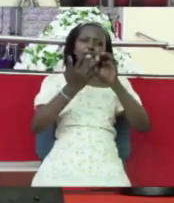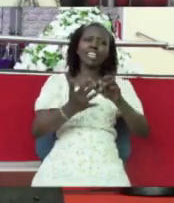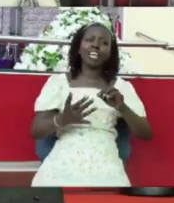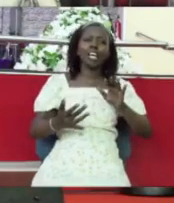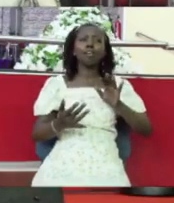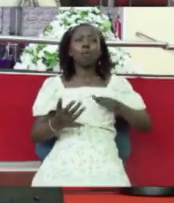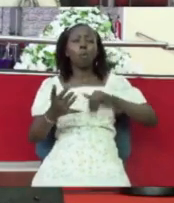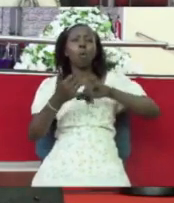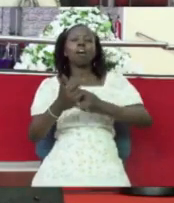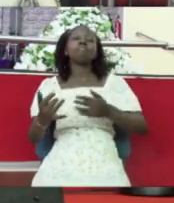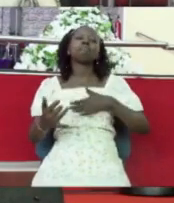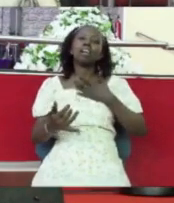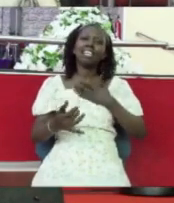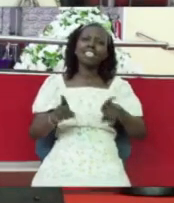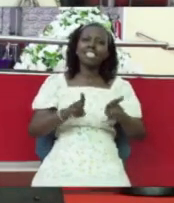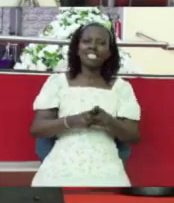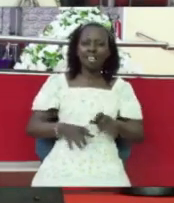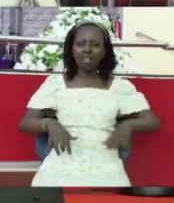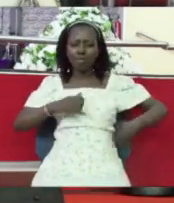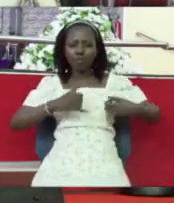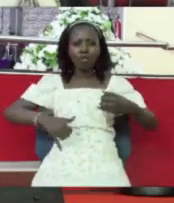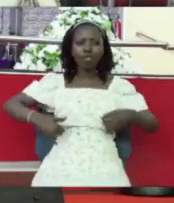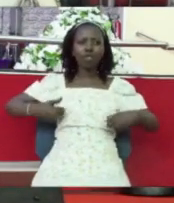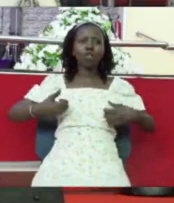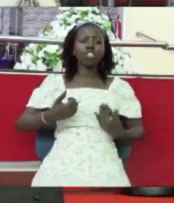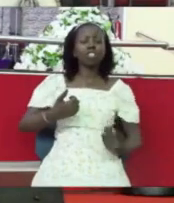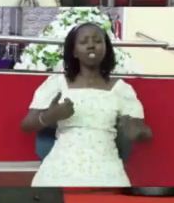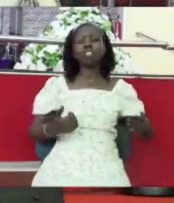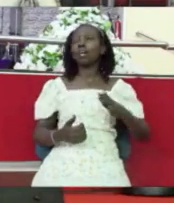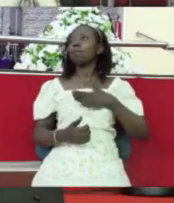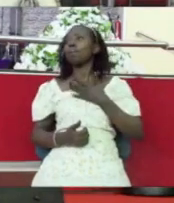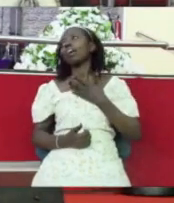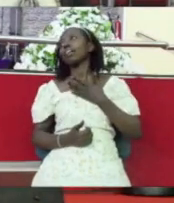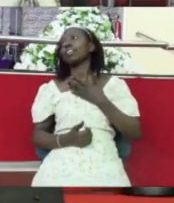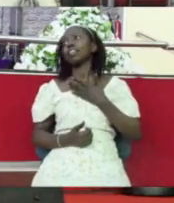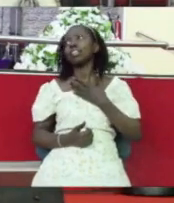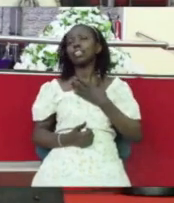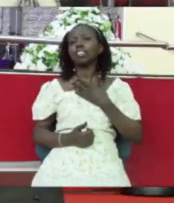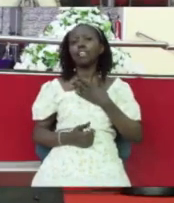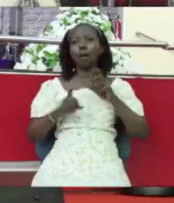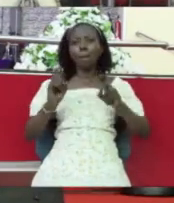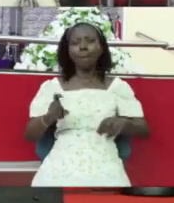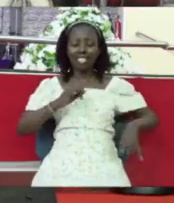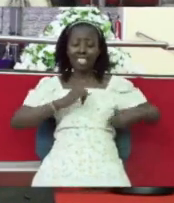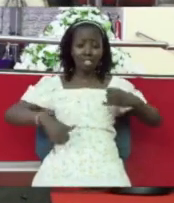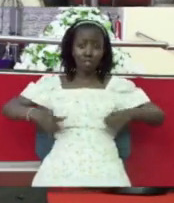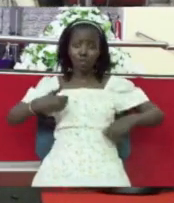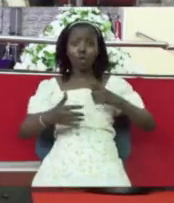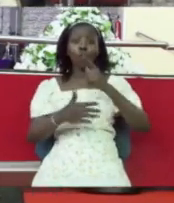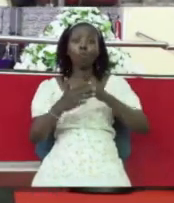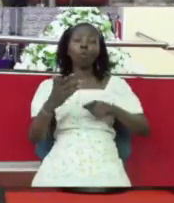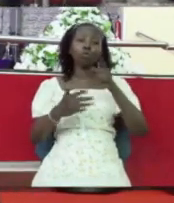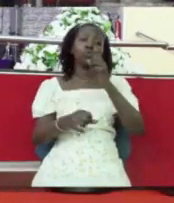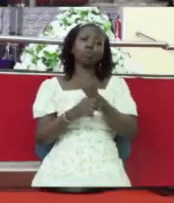Hasa mke wangu. I want to enjoy my children. Nataka kufurahia watoto wangu. You want to enjoy what you're doing. Ni lazima ukaweze kufurahia kile ambacho